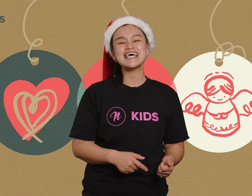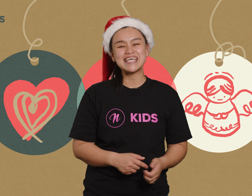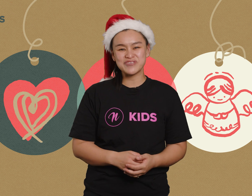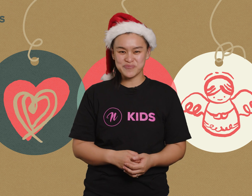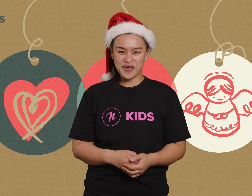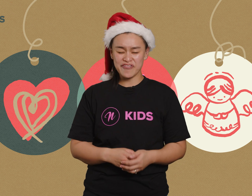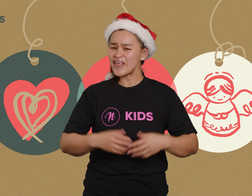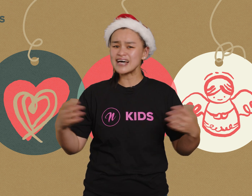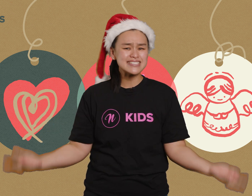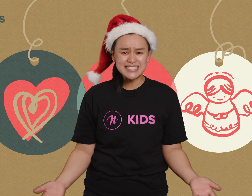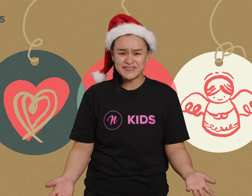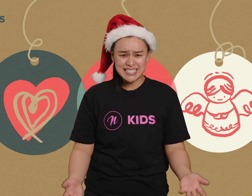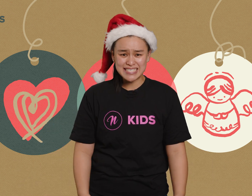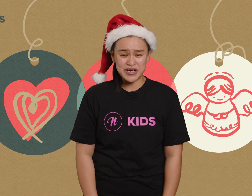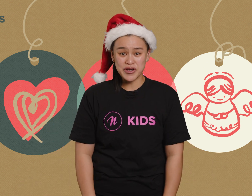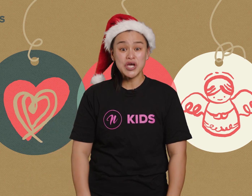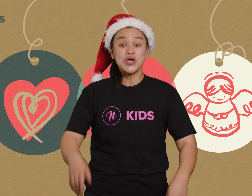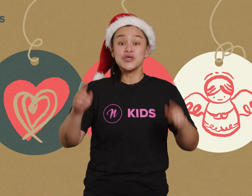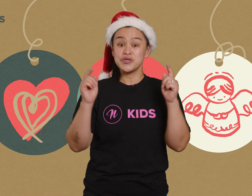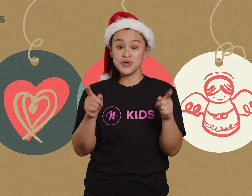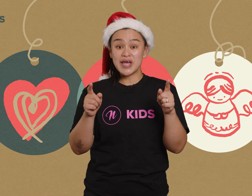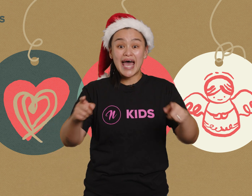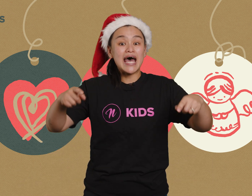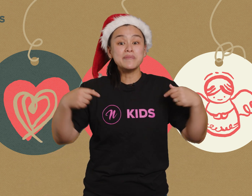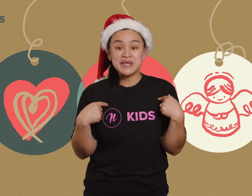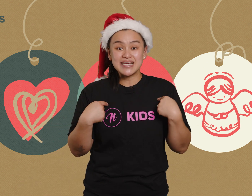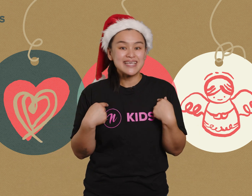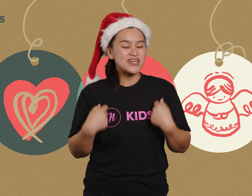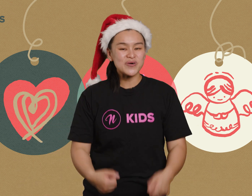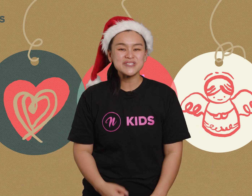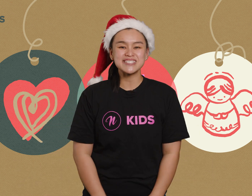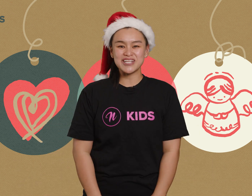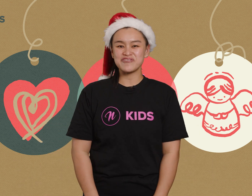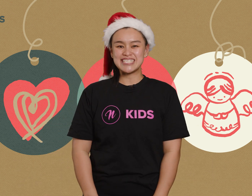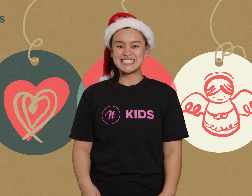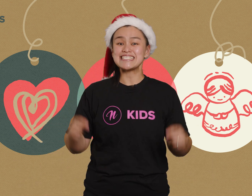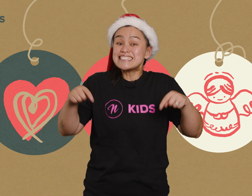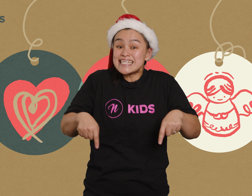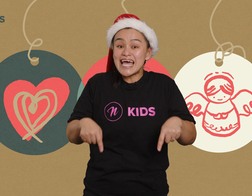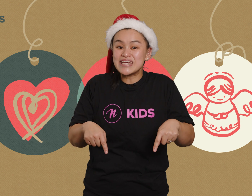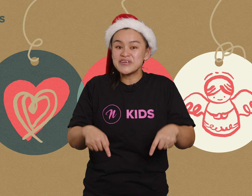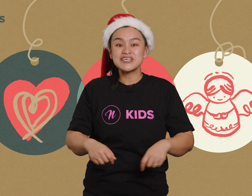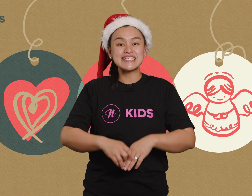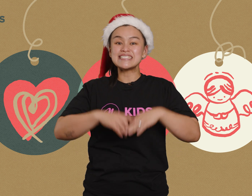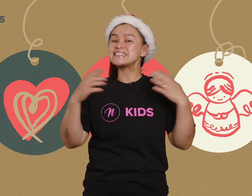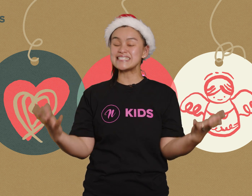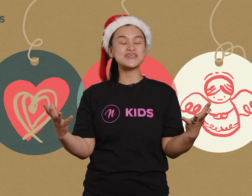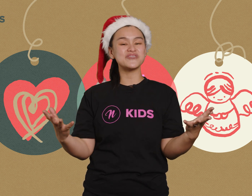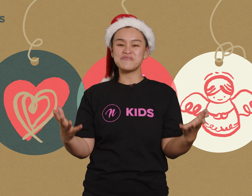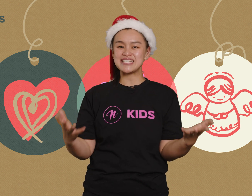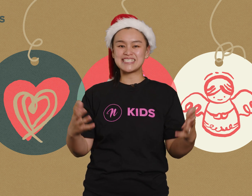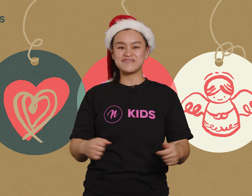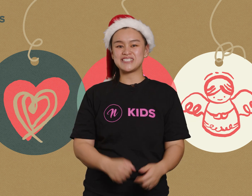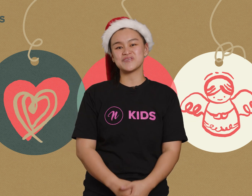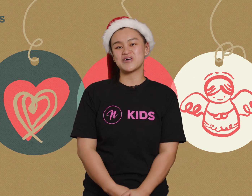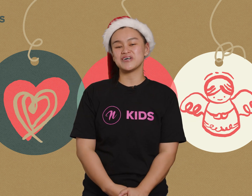on that day he was born thousands of years ago, you and me can also celebrate Jesus today because he is still